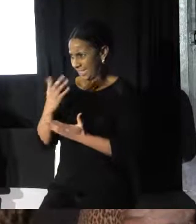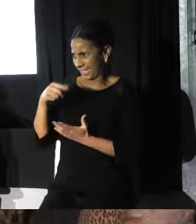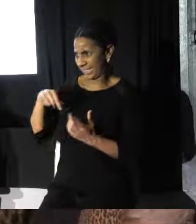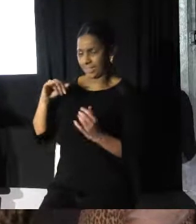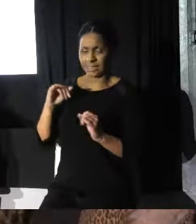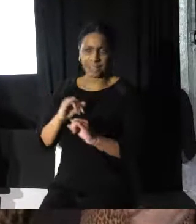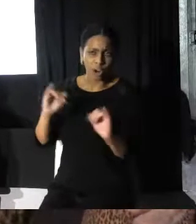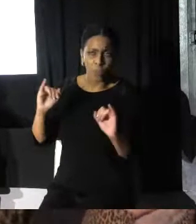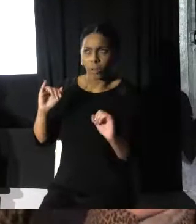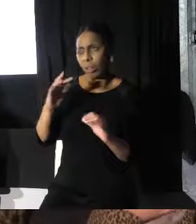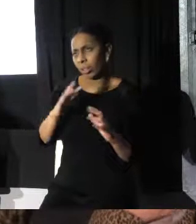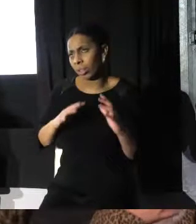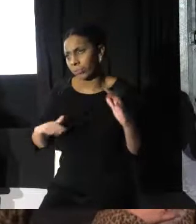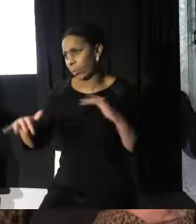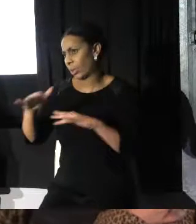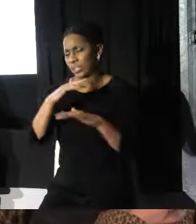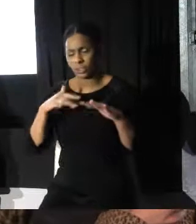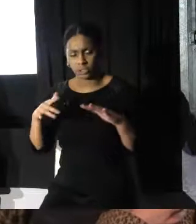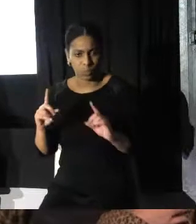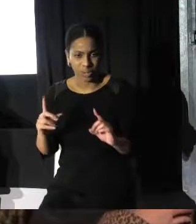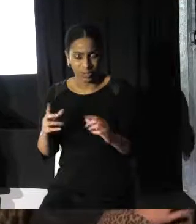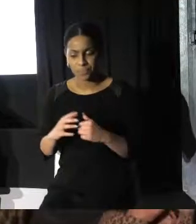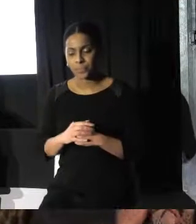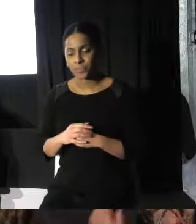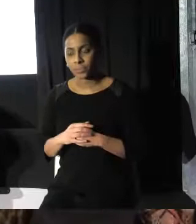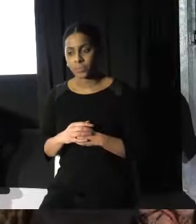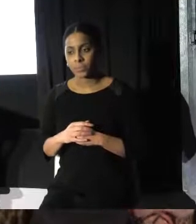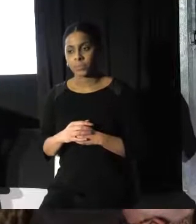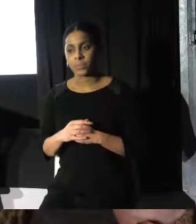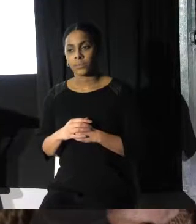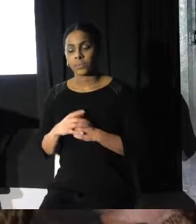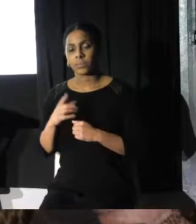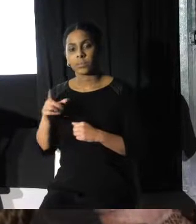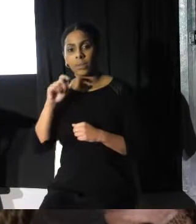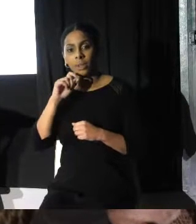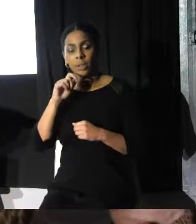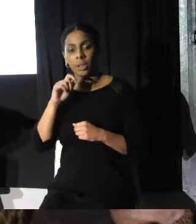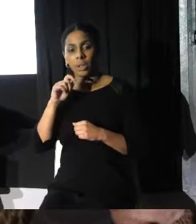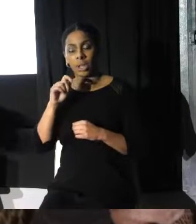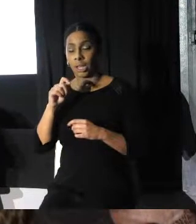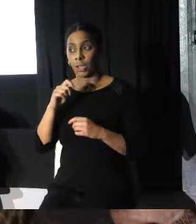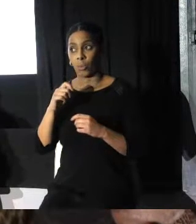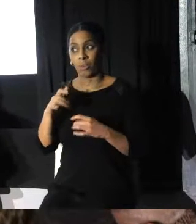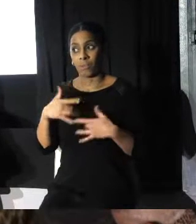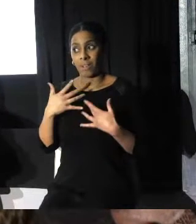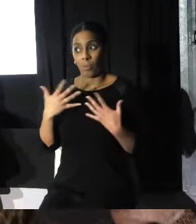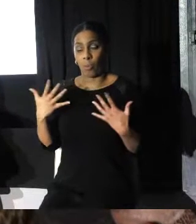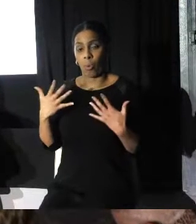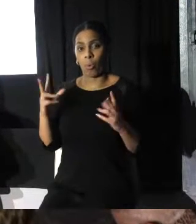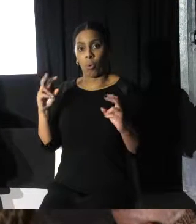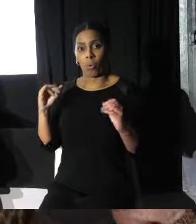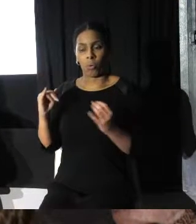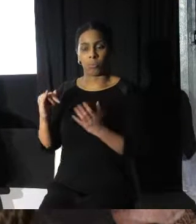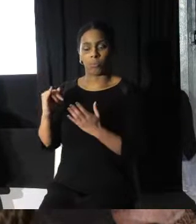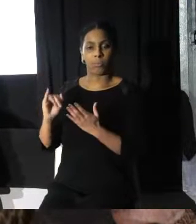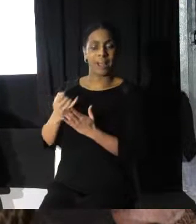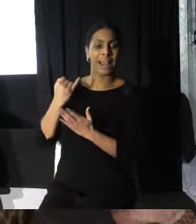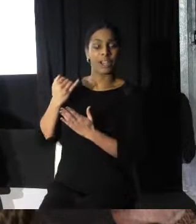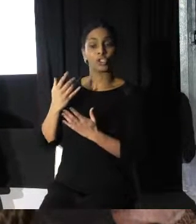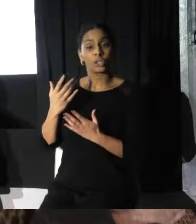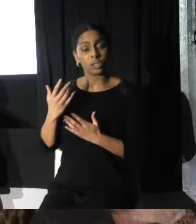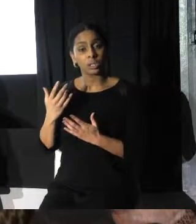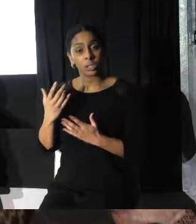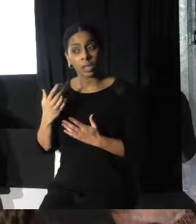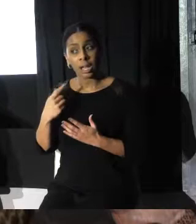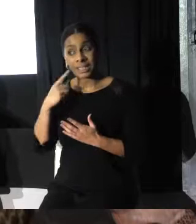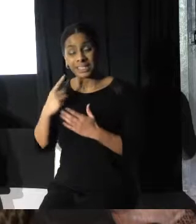position and state and whatever. And it will generate quite a powerful backlash, and I think it already is. You know, you can see what's happening